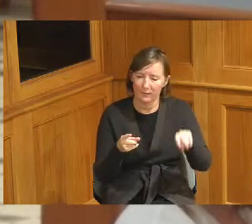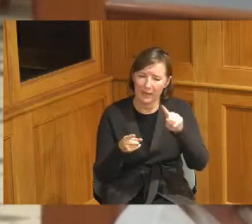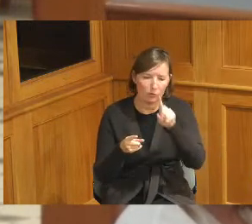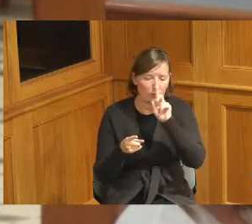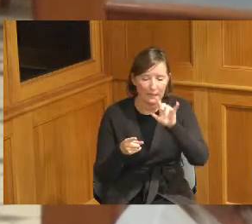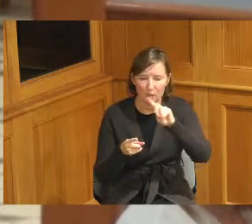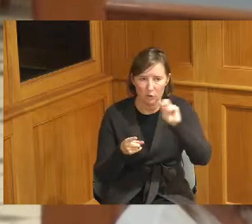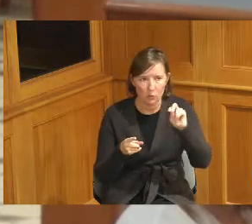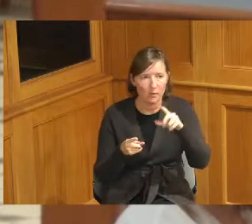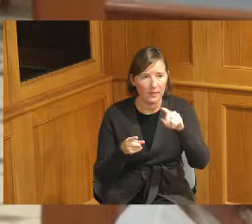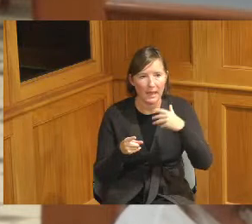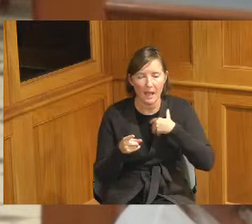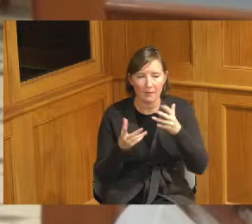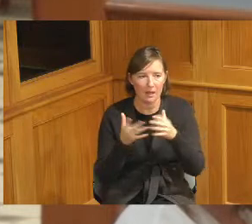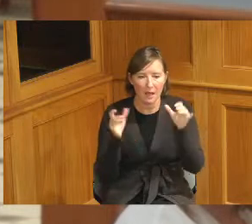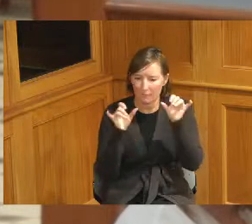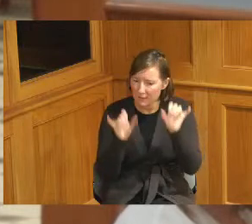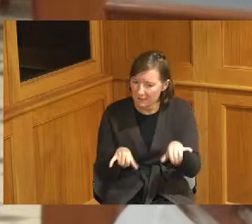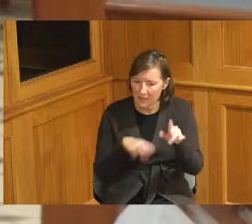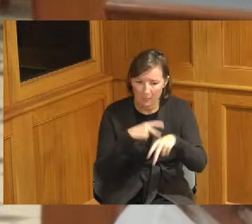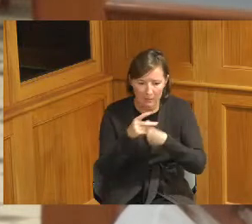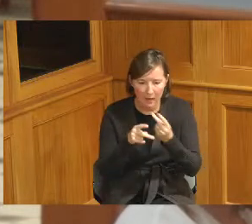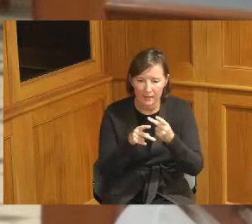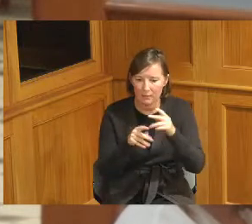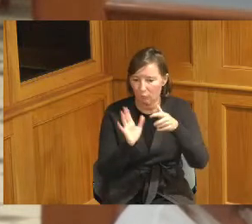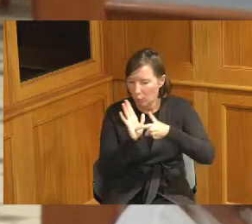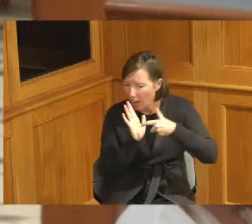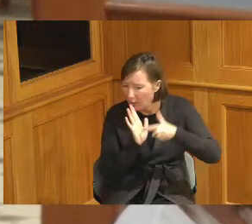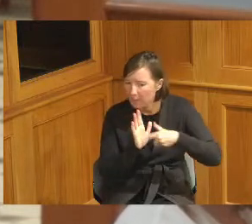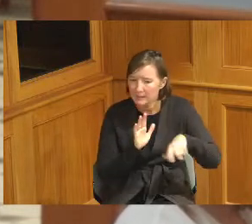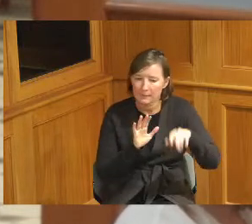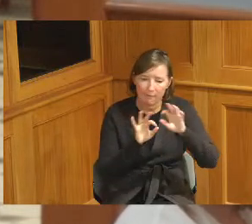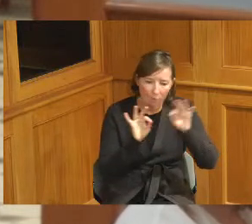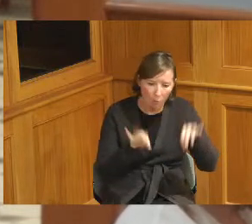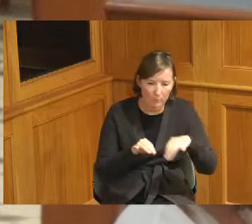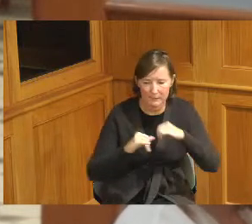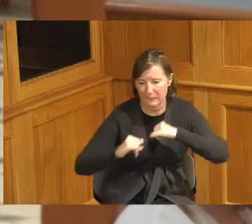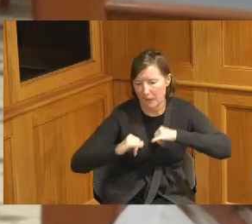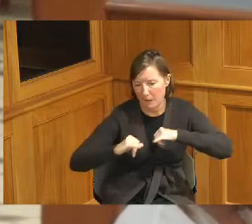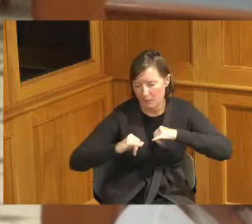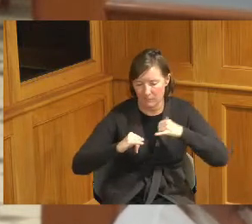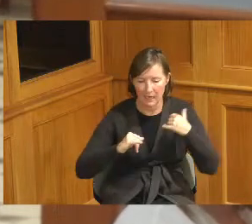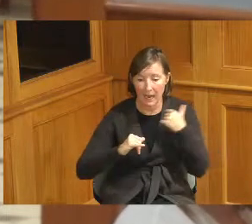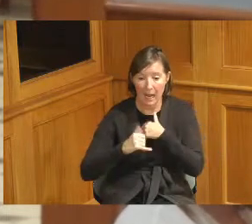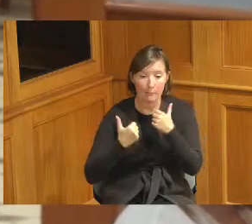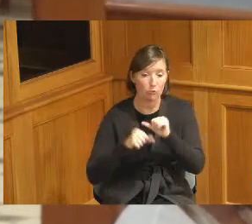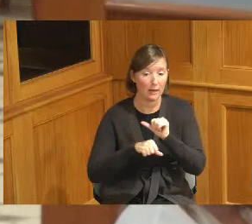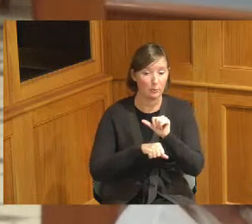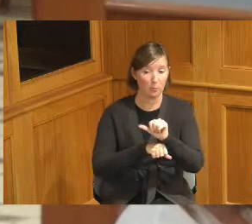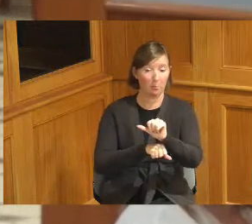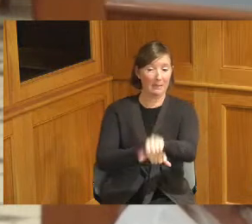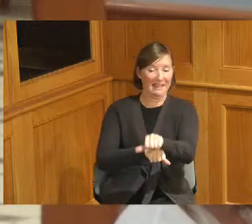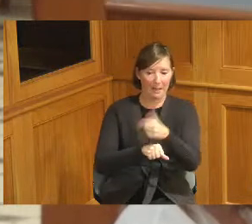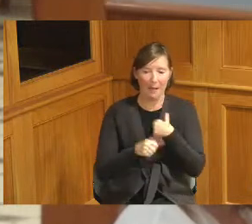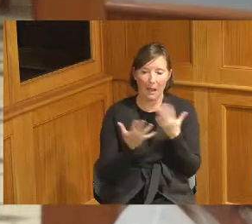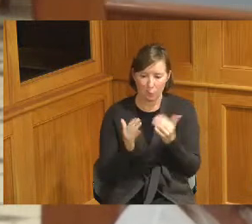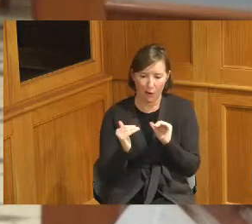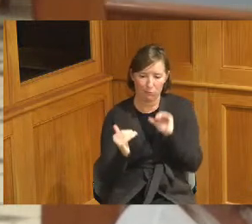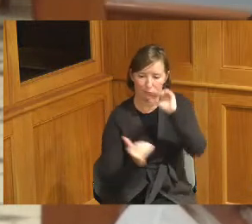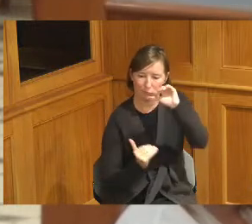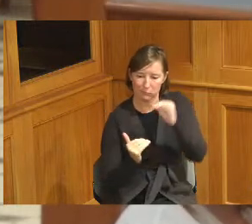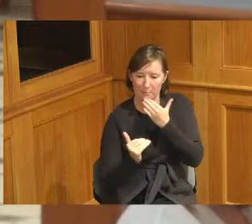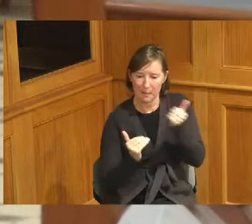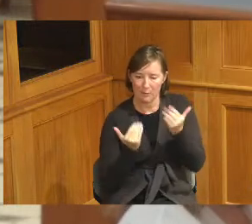They have a lot of the same forms and requirements that we have. And so I'm trying to beat them. See, I want to be better than them. Okay.